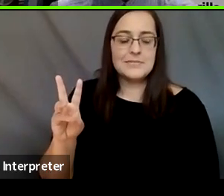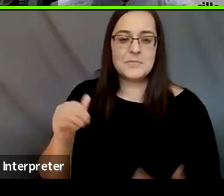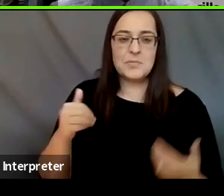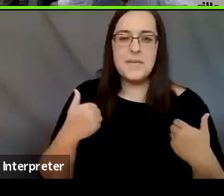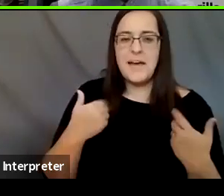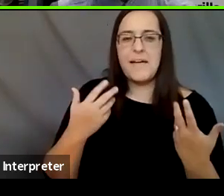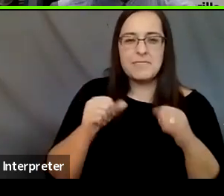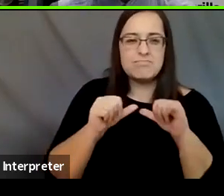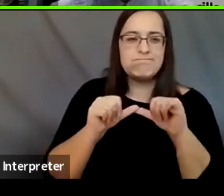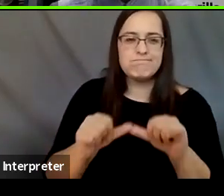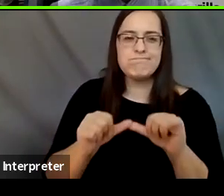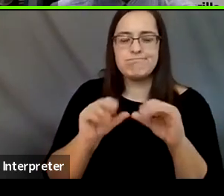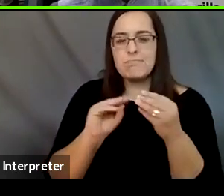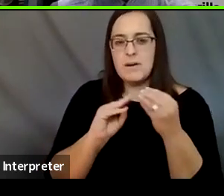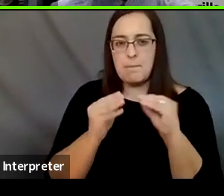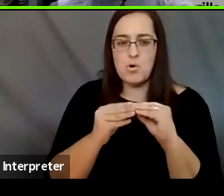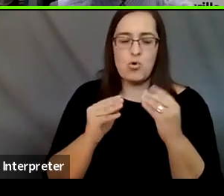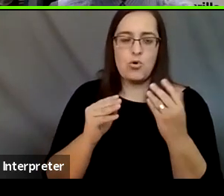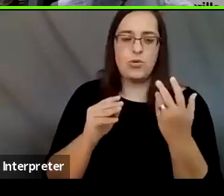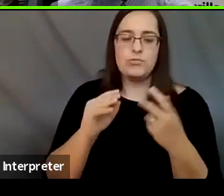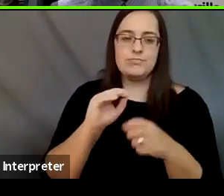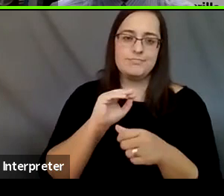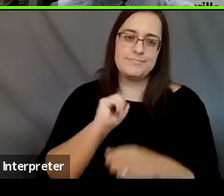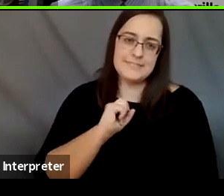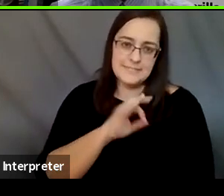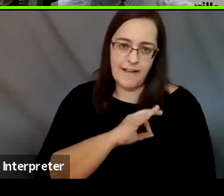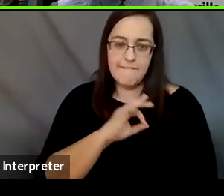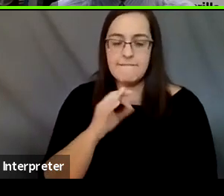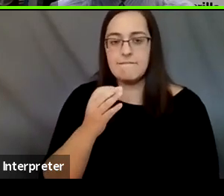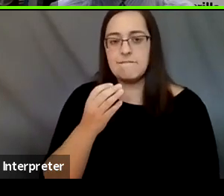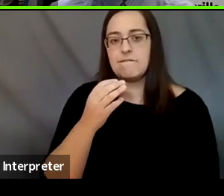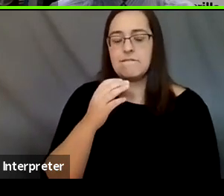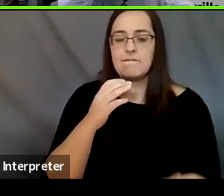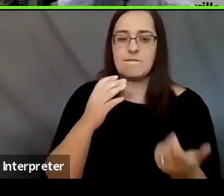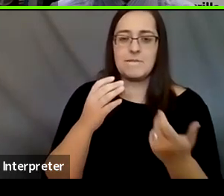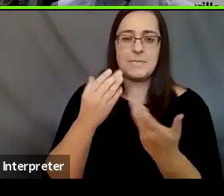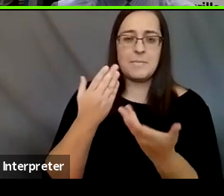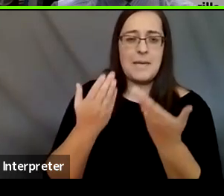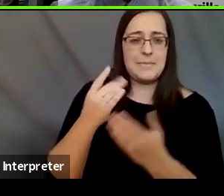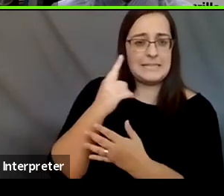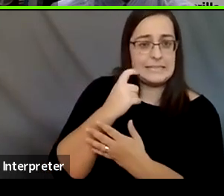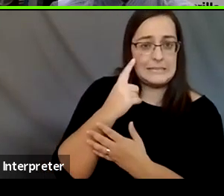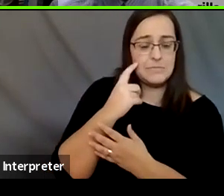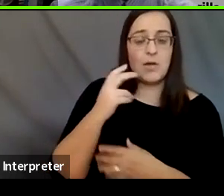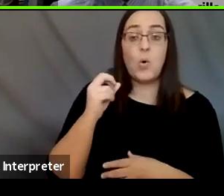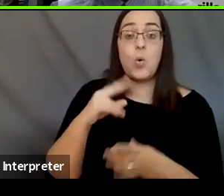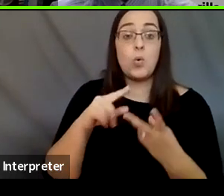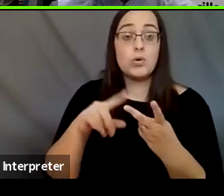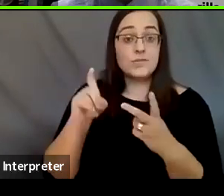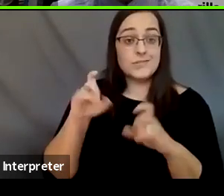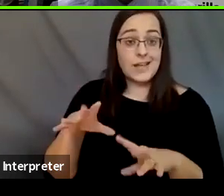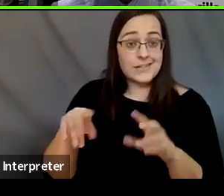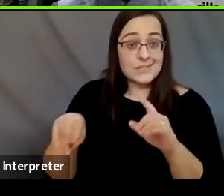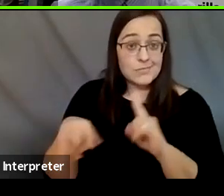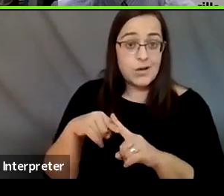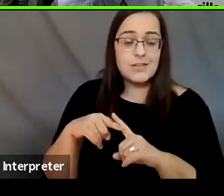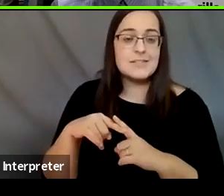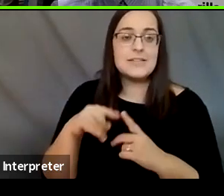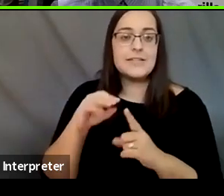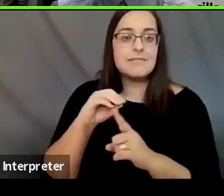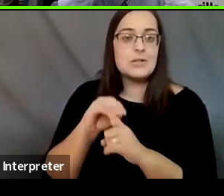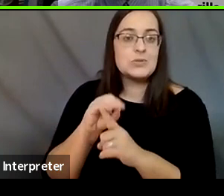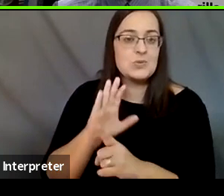of a constant number of employees either under suspicion or testing positive, and it's predominantly